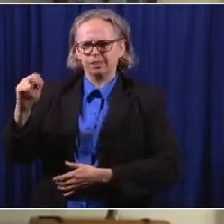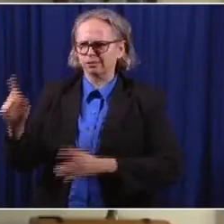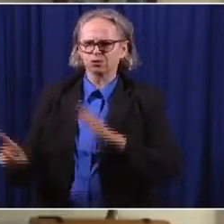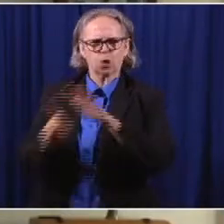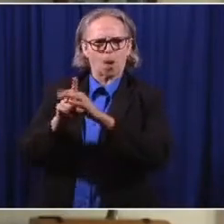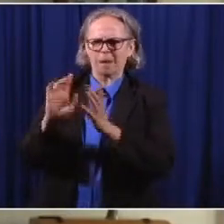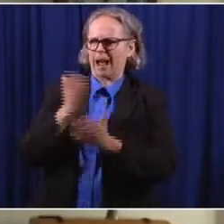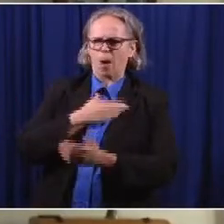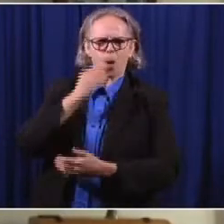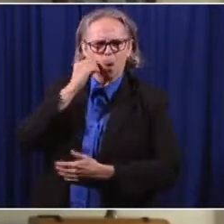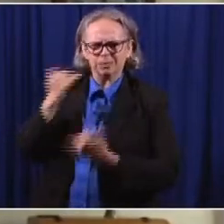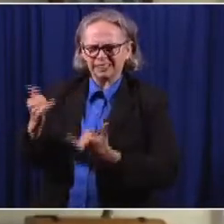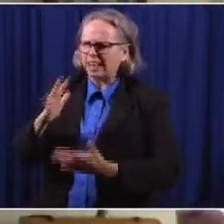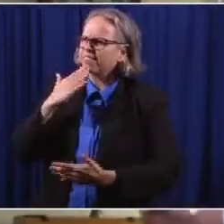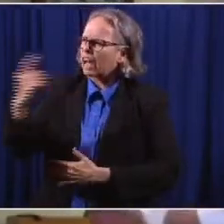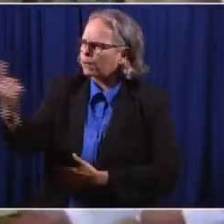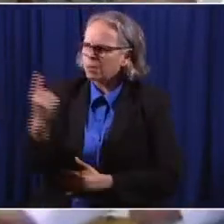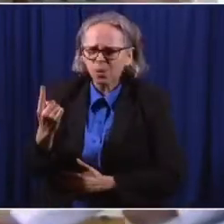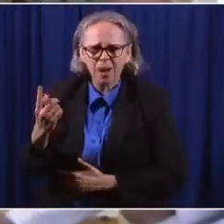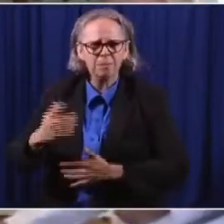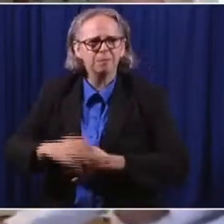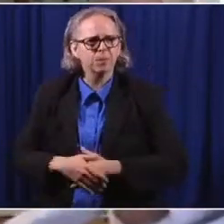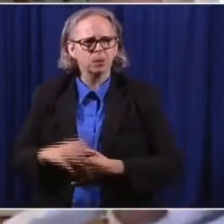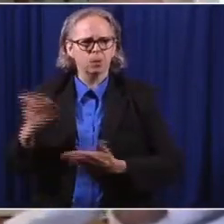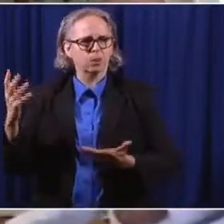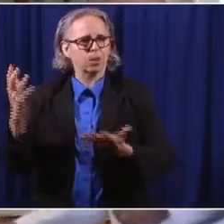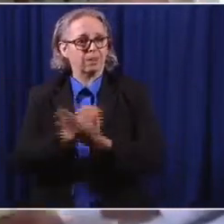And Fran and I will get a shot.